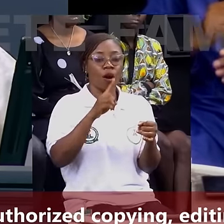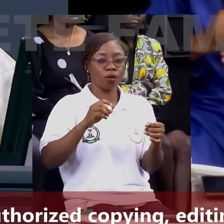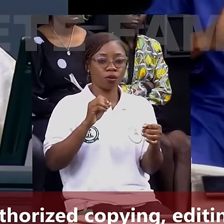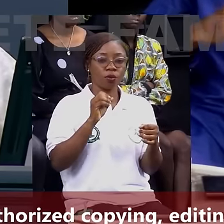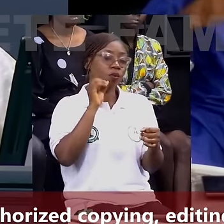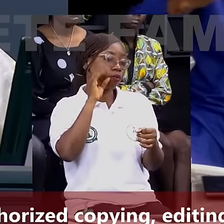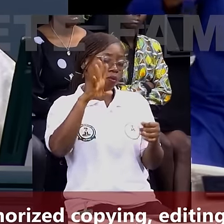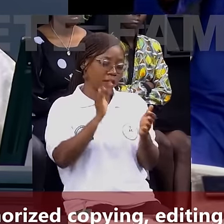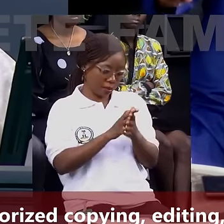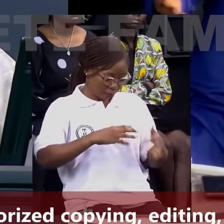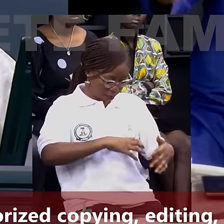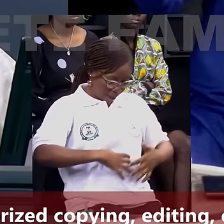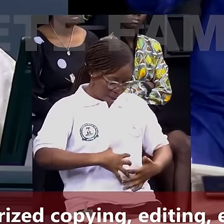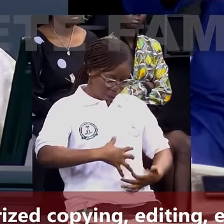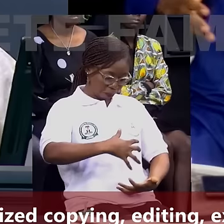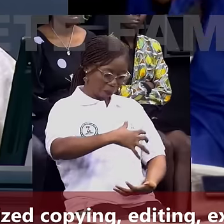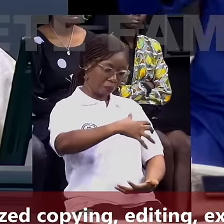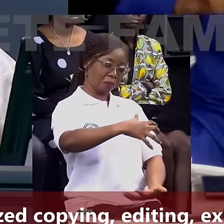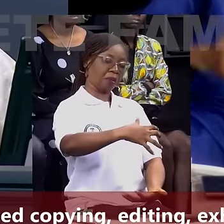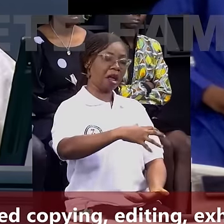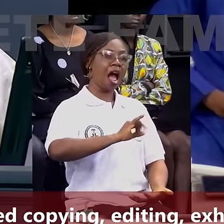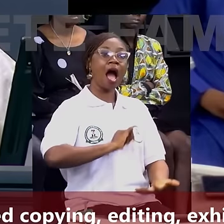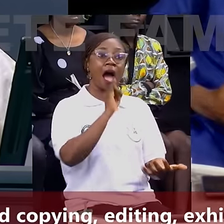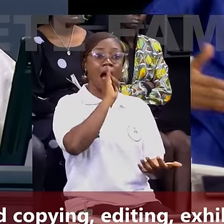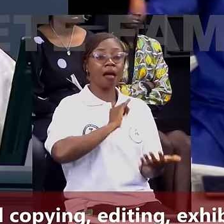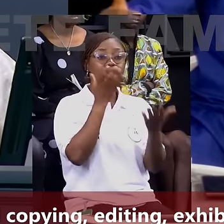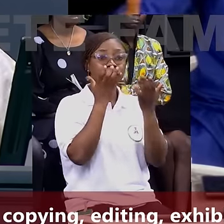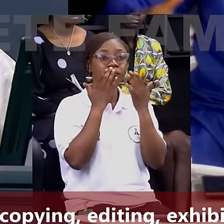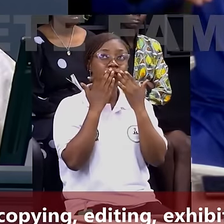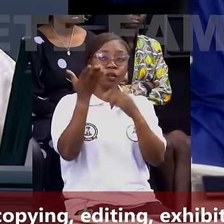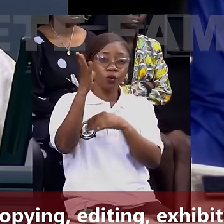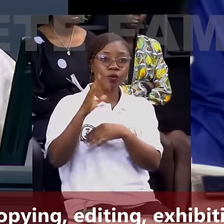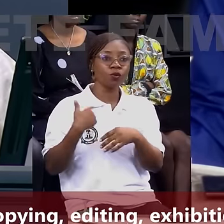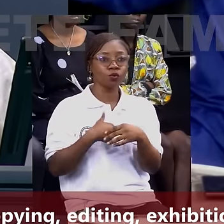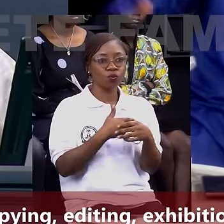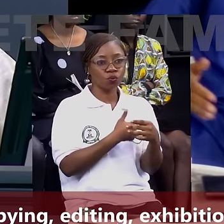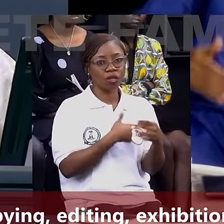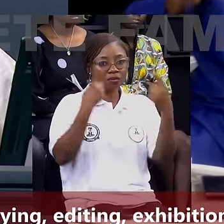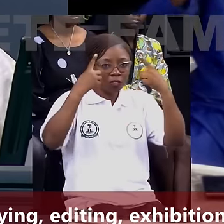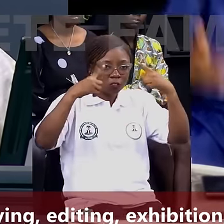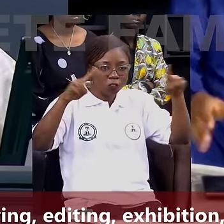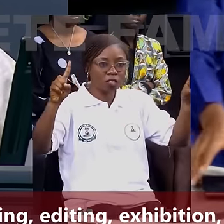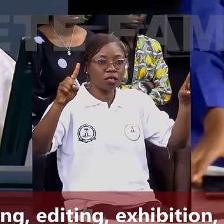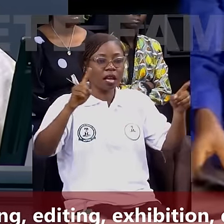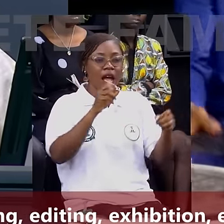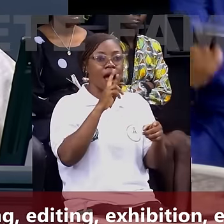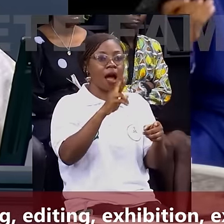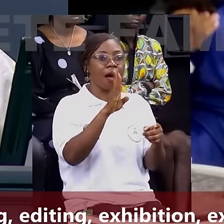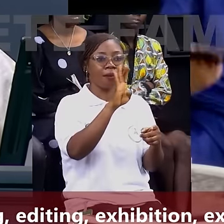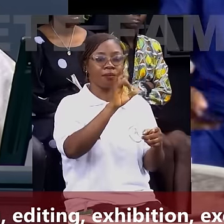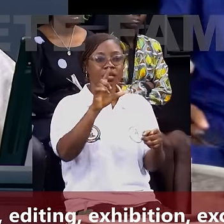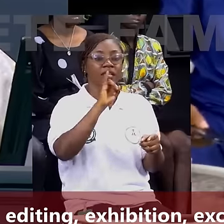swollen abdomen, I thank God we were able to pull through and she has been discharged home. Her bill is 5